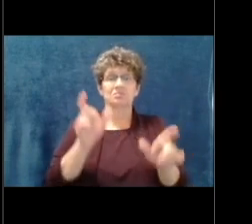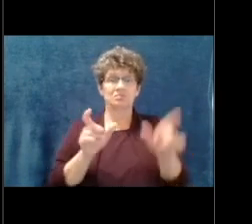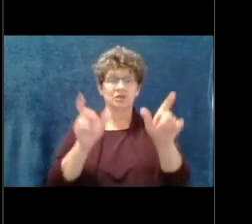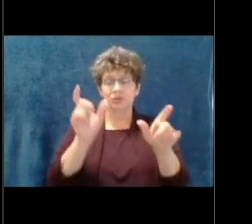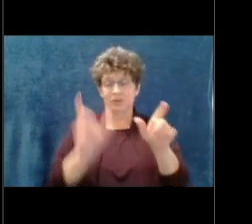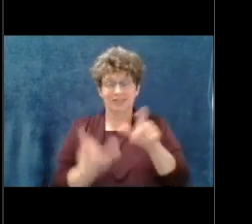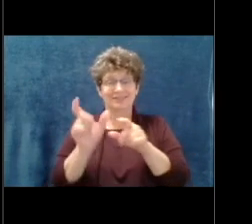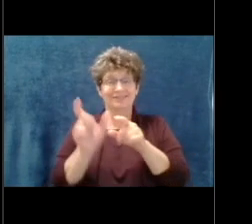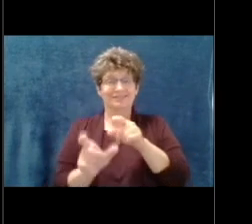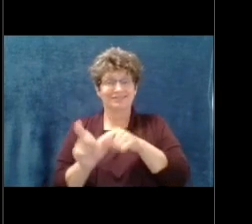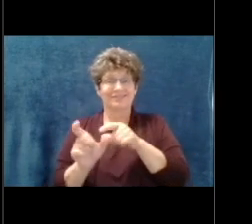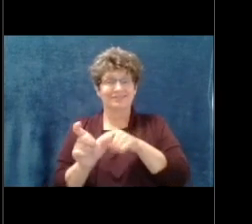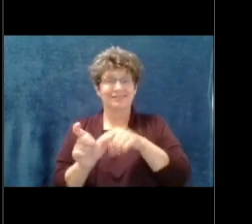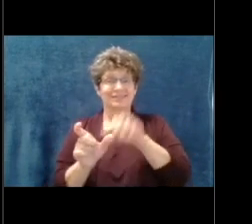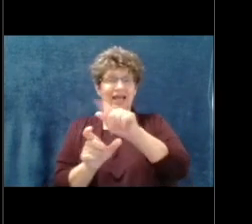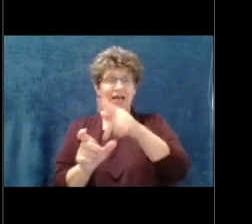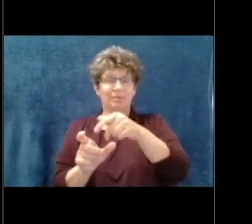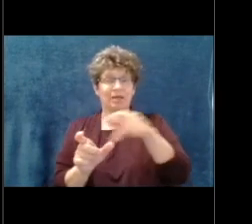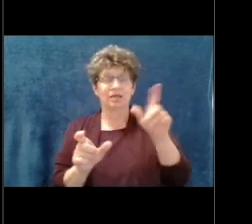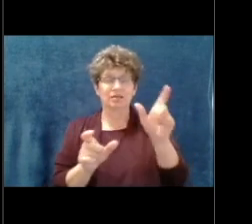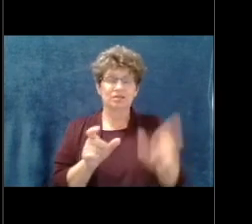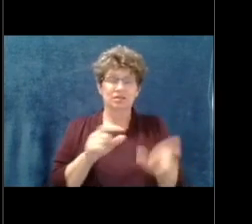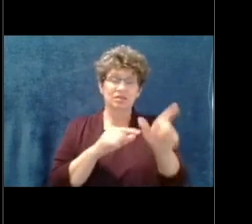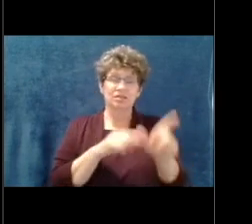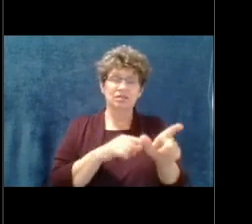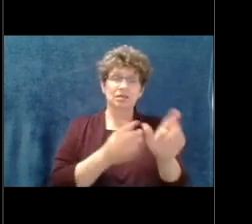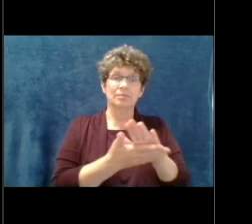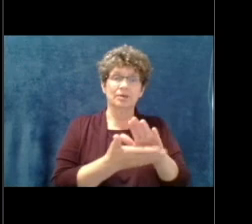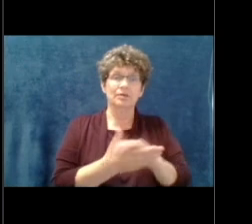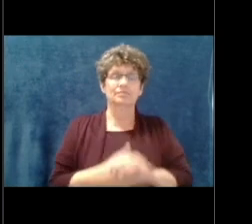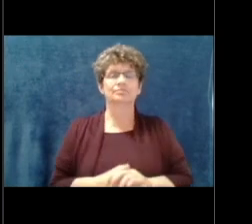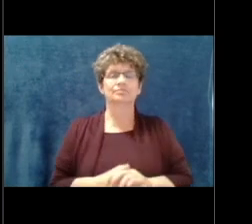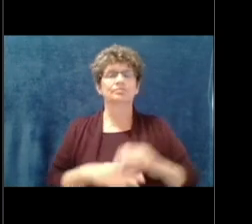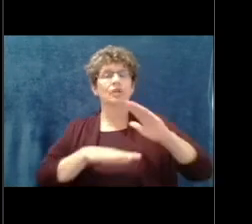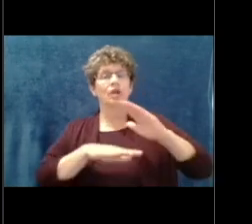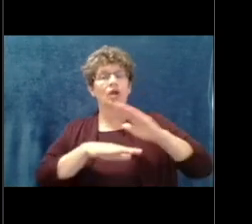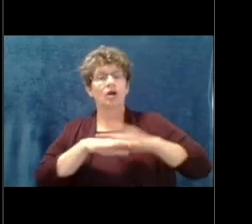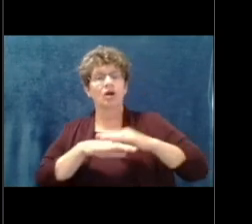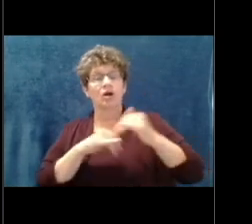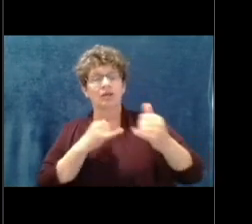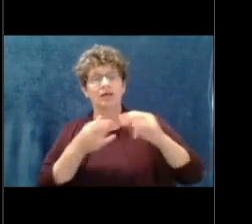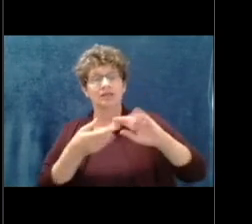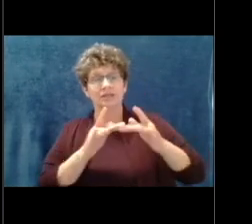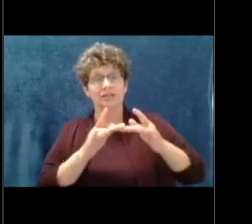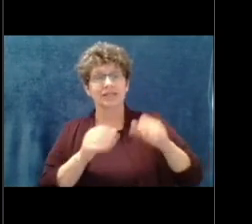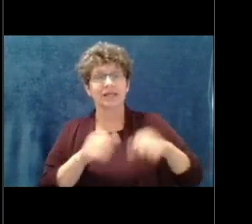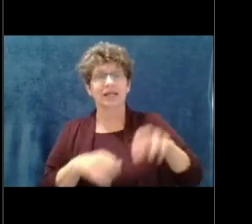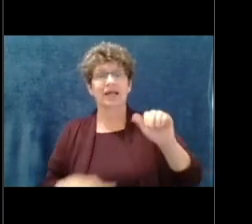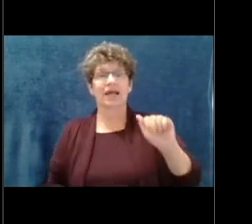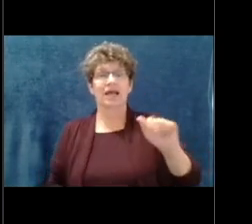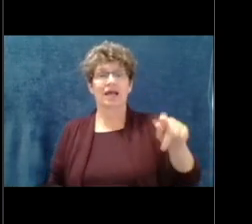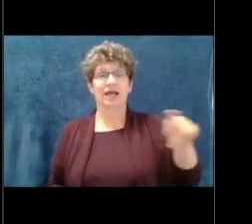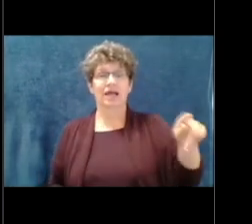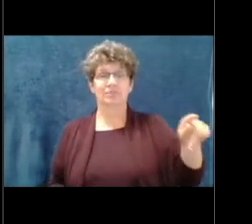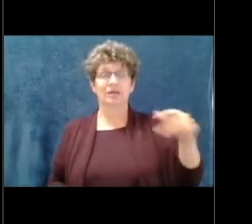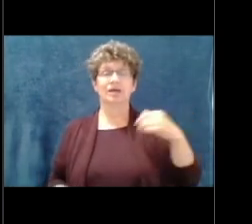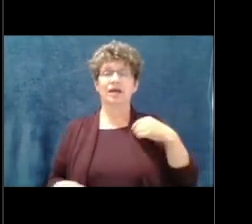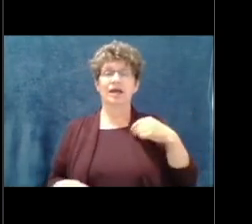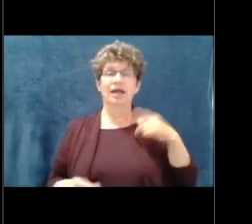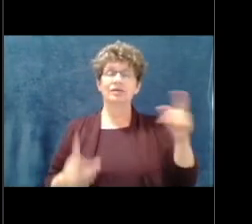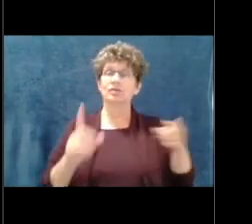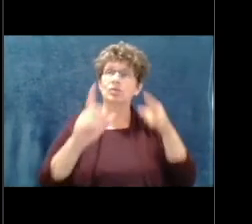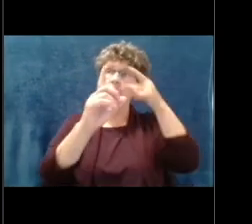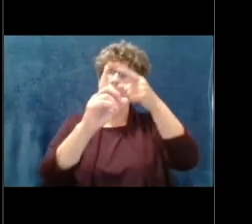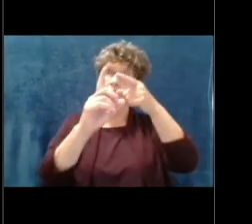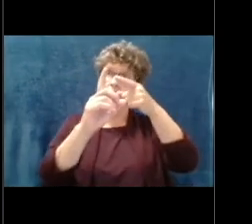that. Now, online has nice goal tracking software, so you can click off how ready you feel on an individual